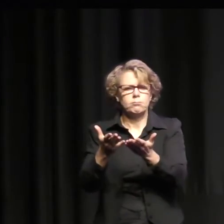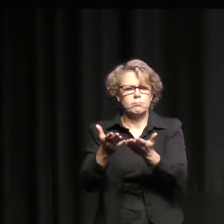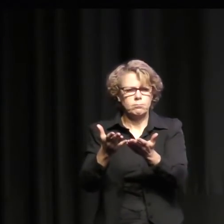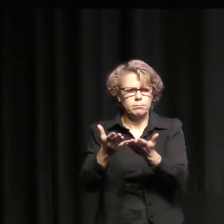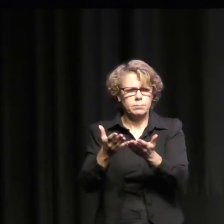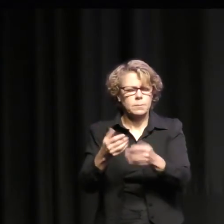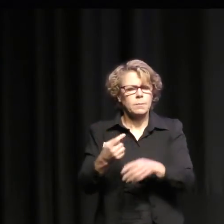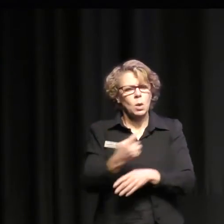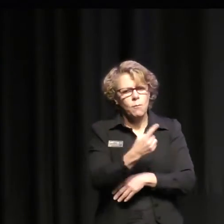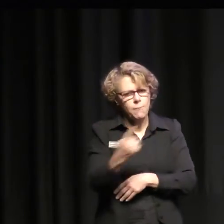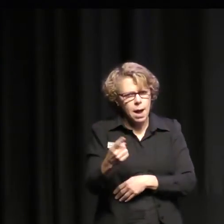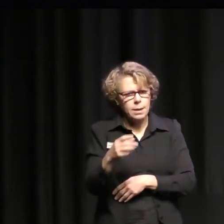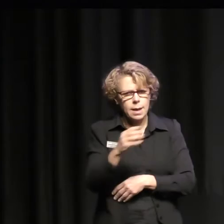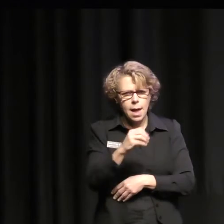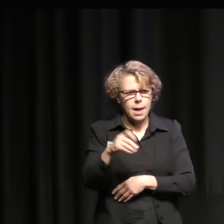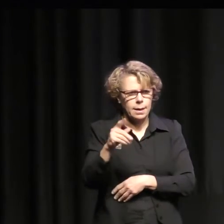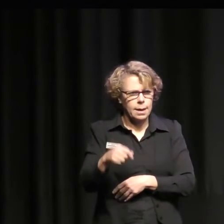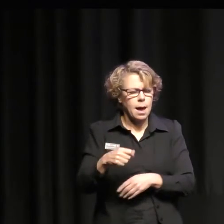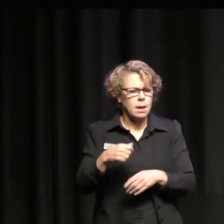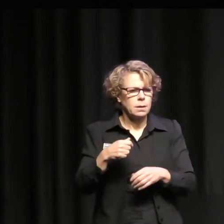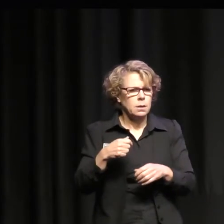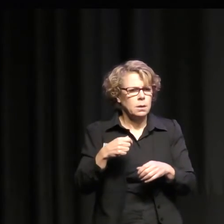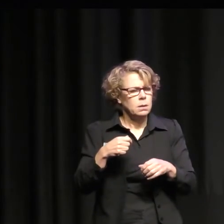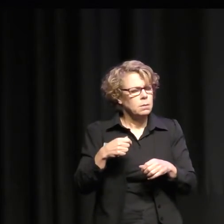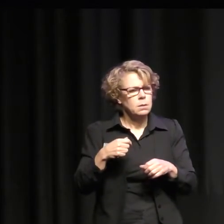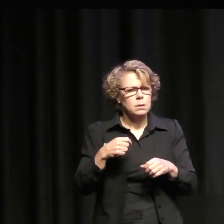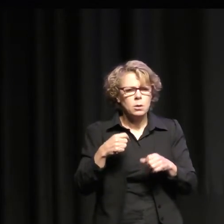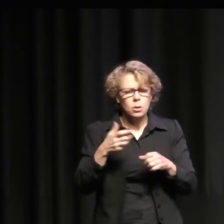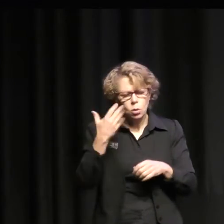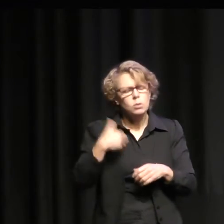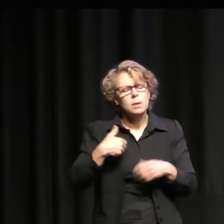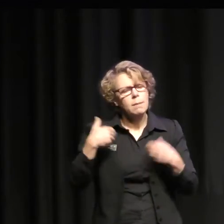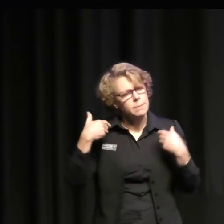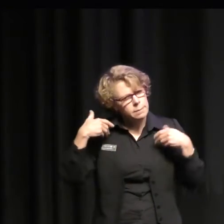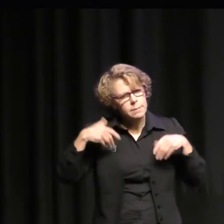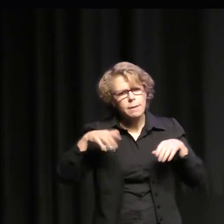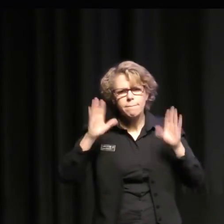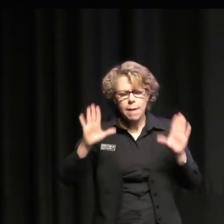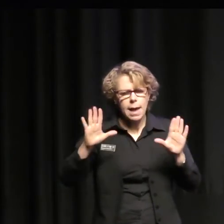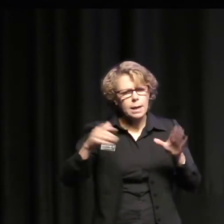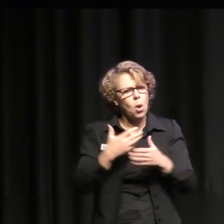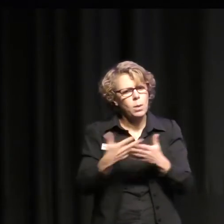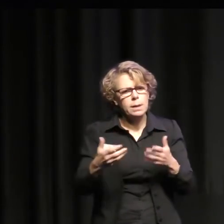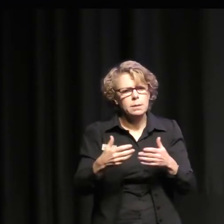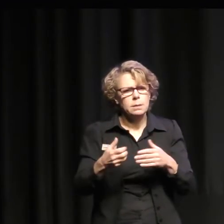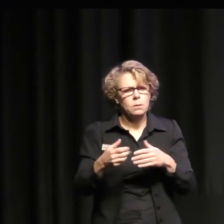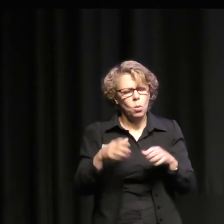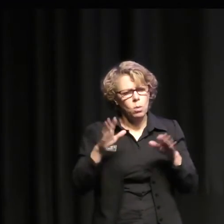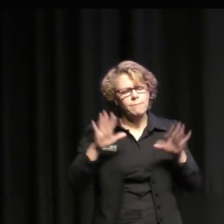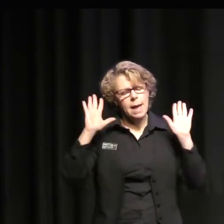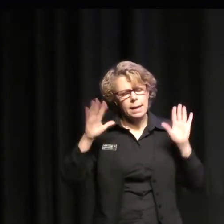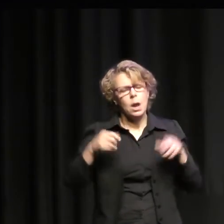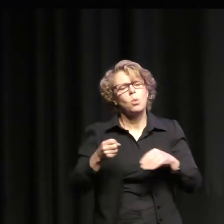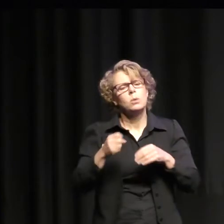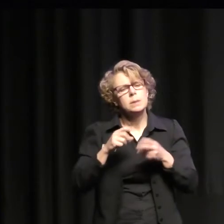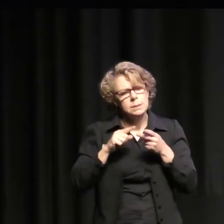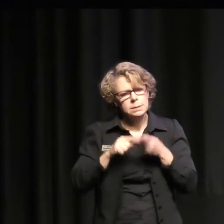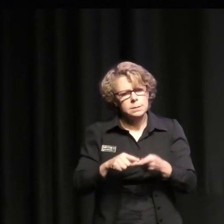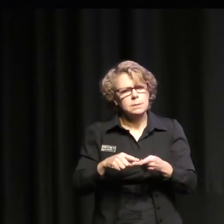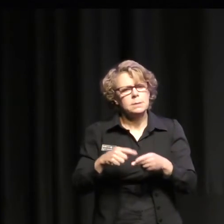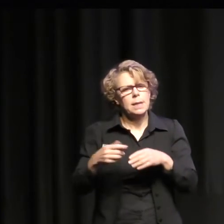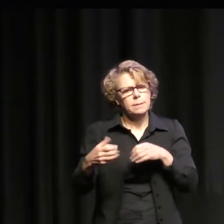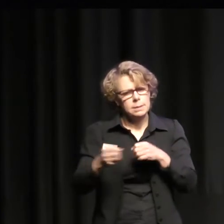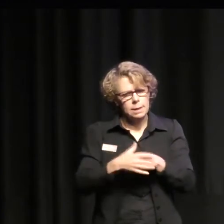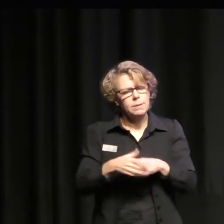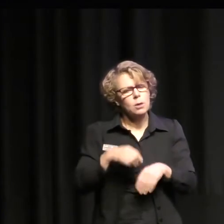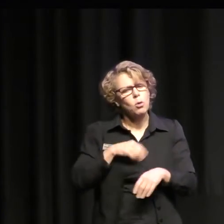every widow has the right to refuse to have to remarry. That's a fundamental right. The right to